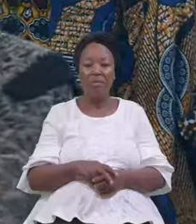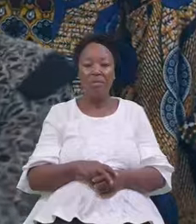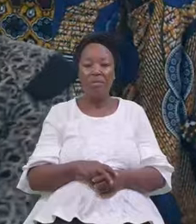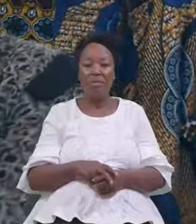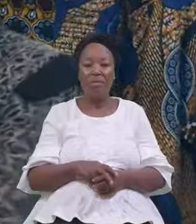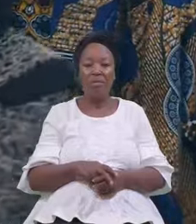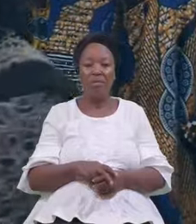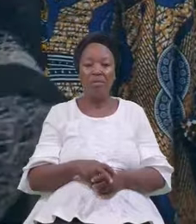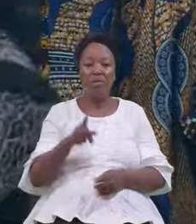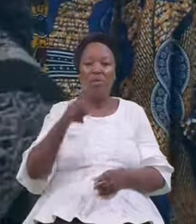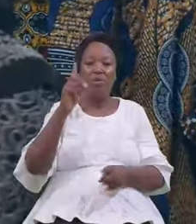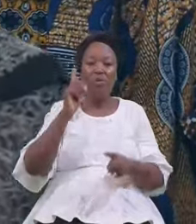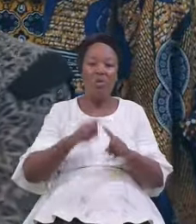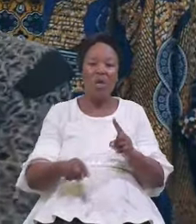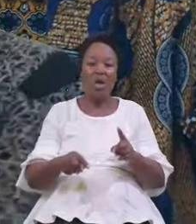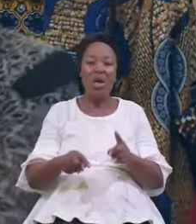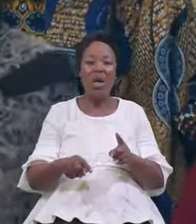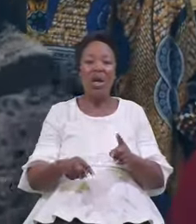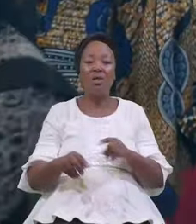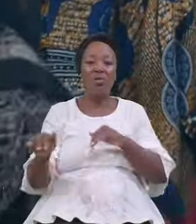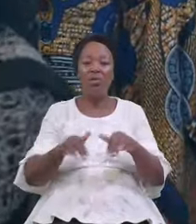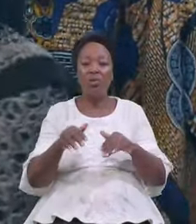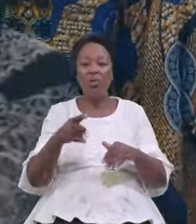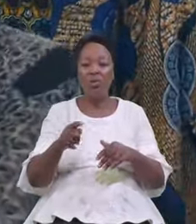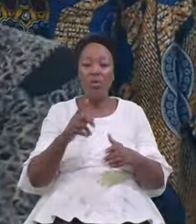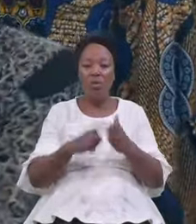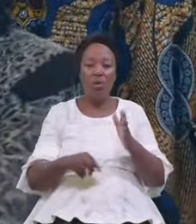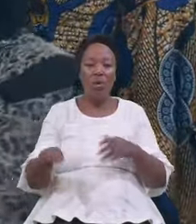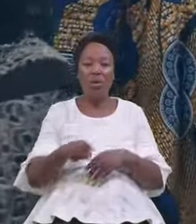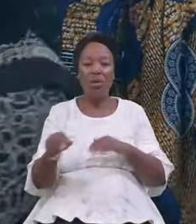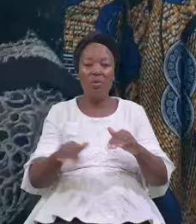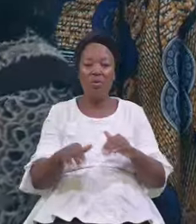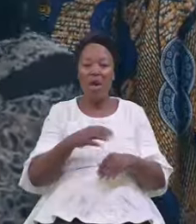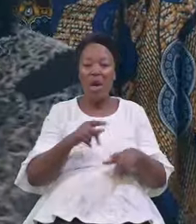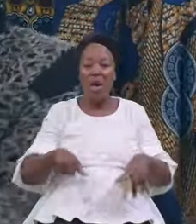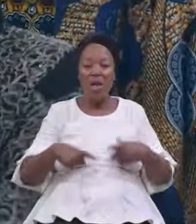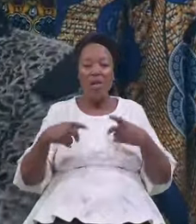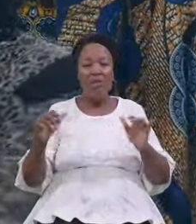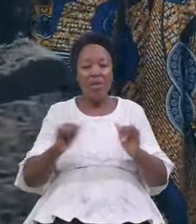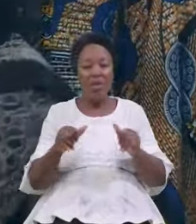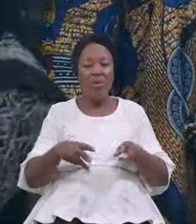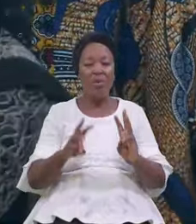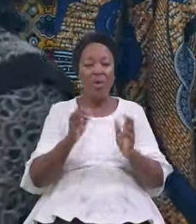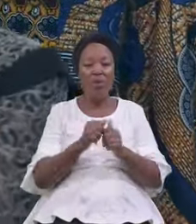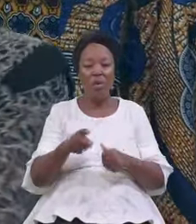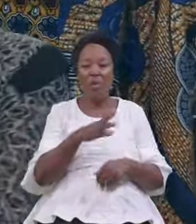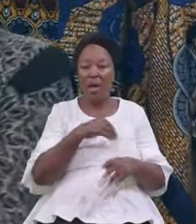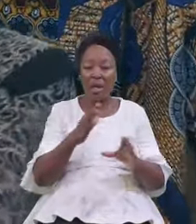You cannot practice what they practice and live the way they live and still get to heaven.